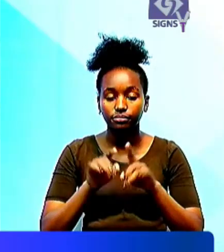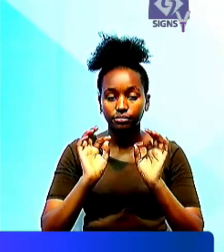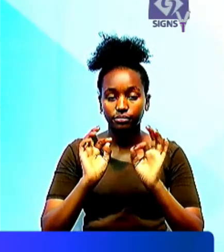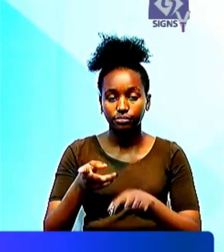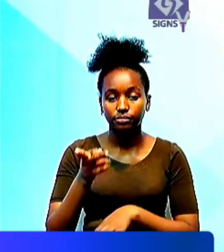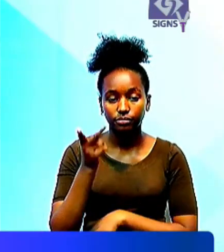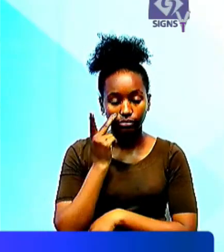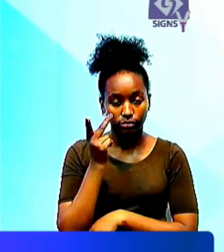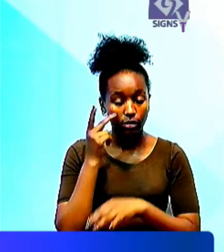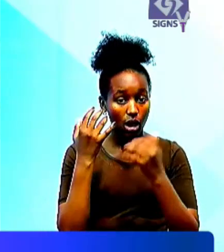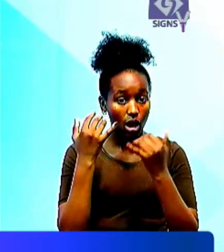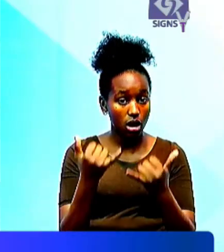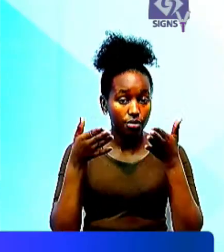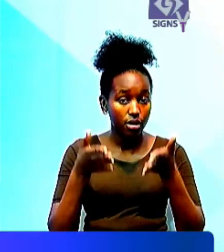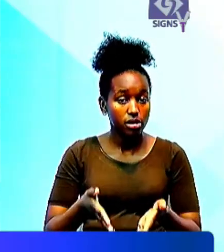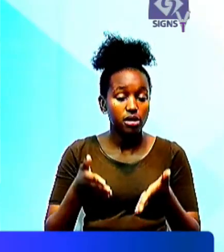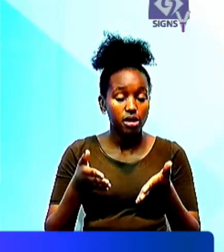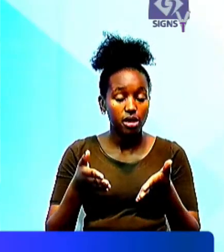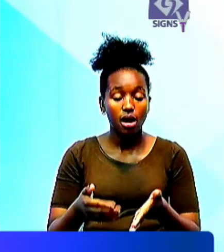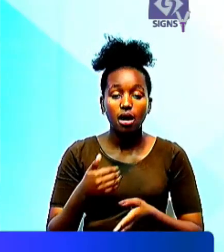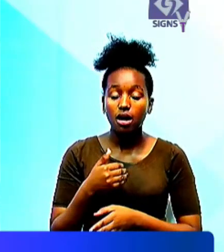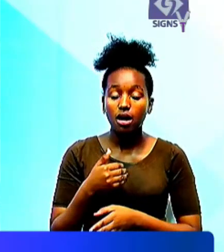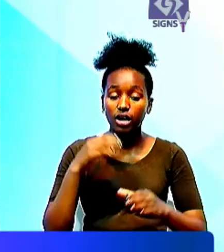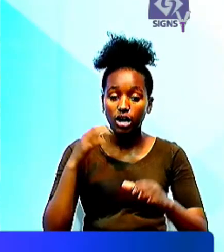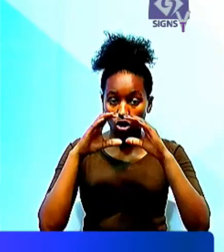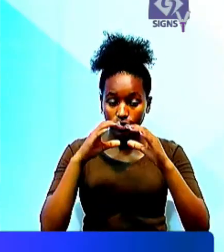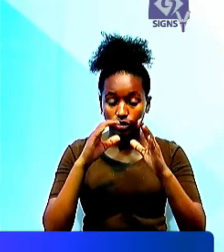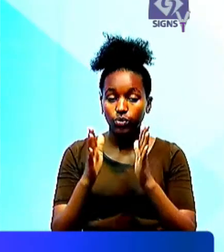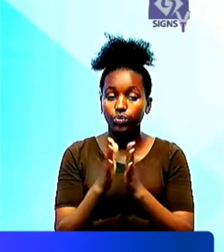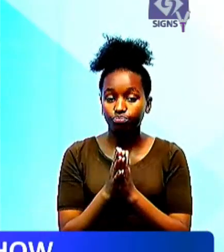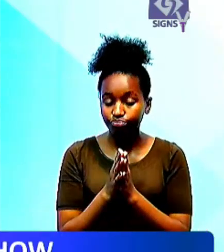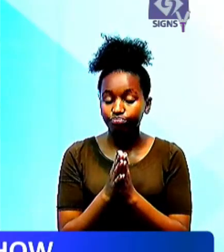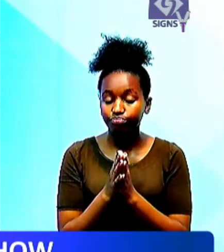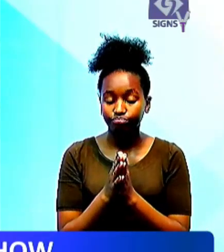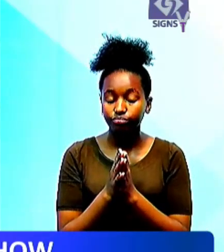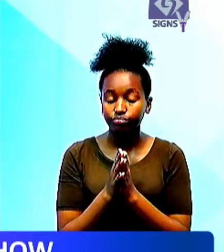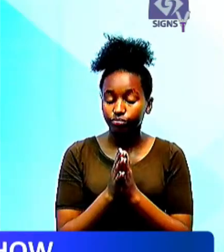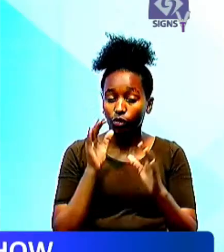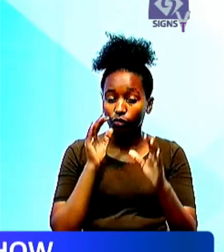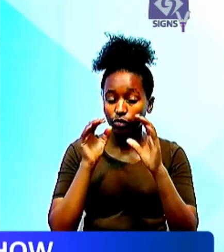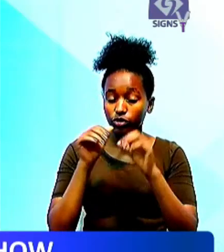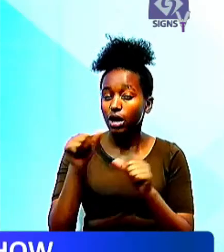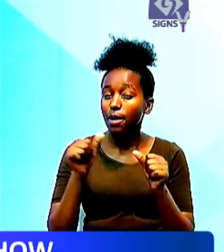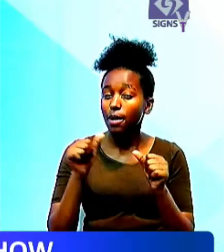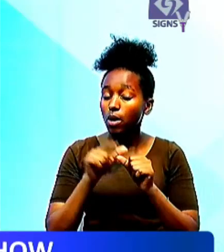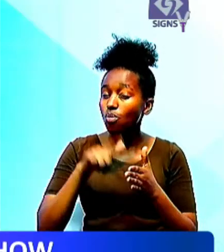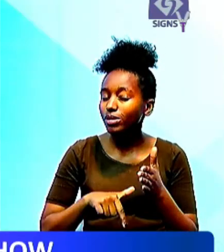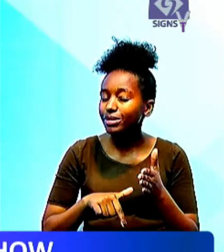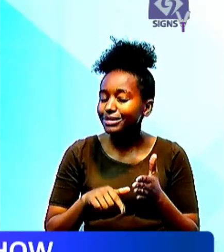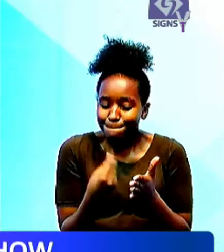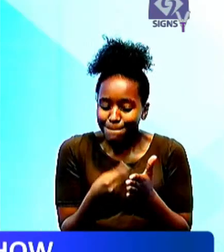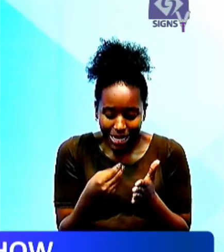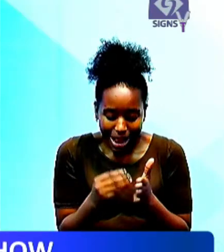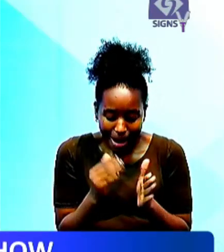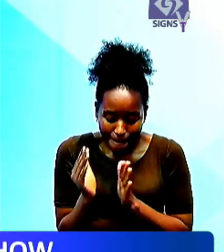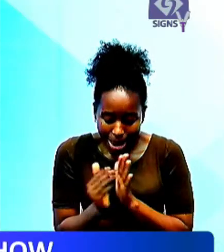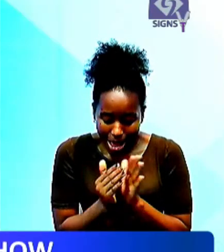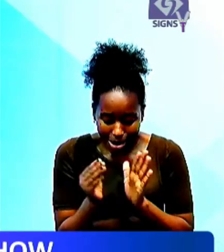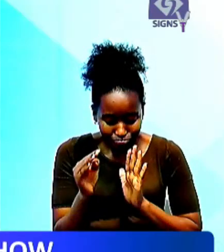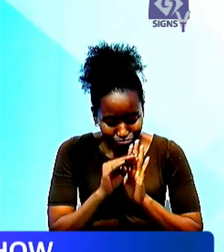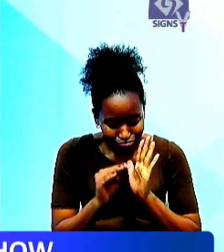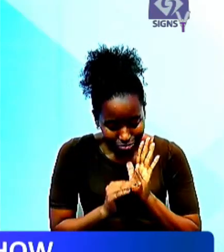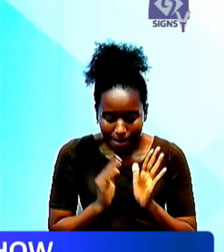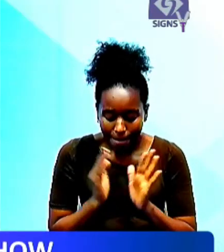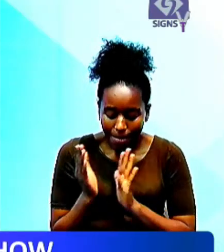Kendi. In studio this morning, we are having a conversation on stretching that shilling, and this is the